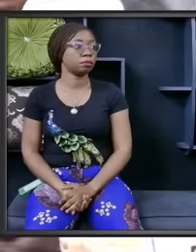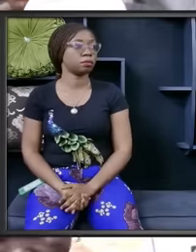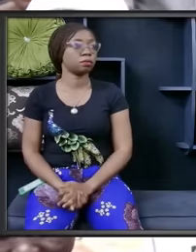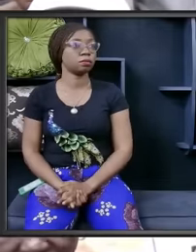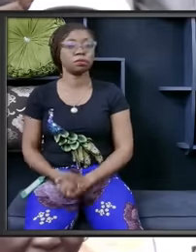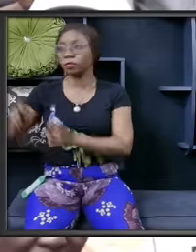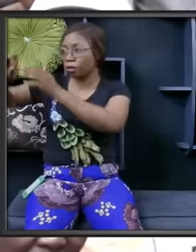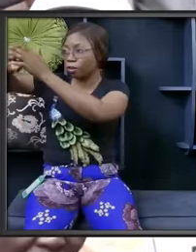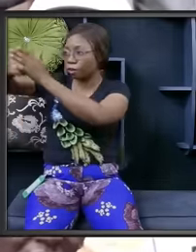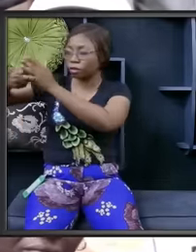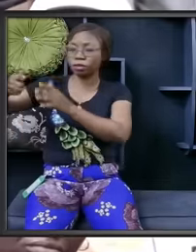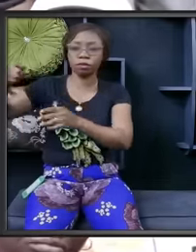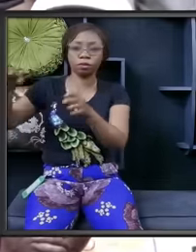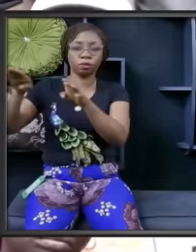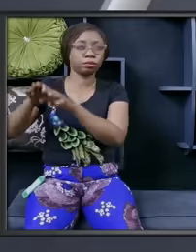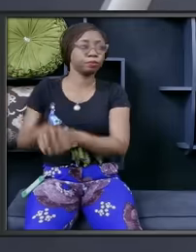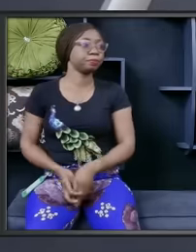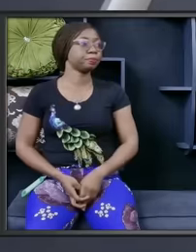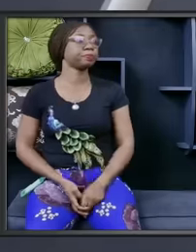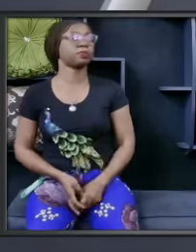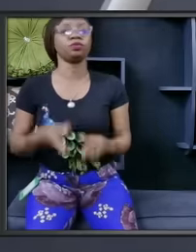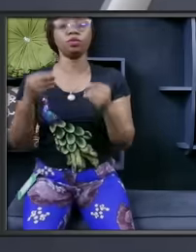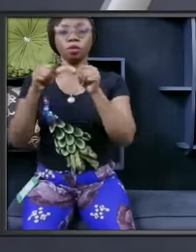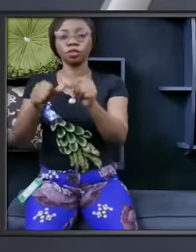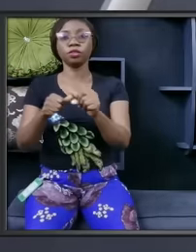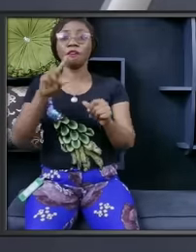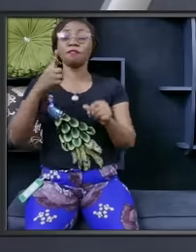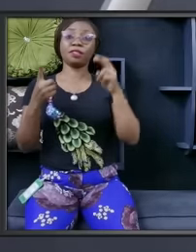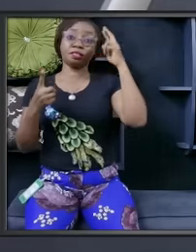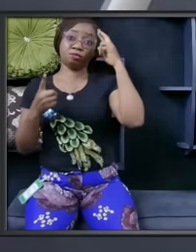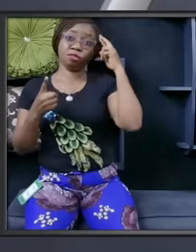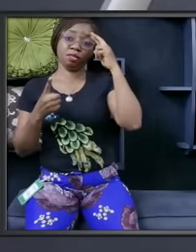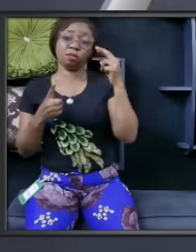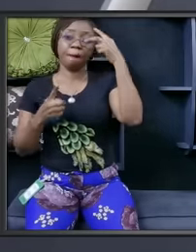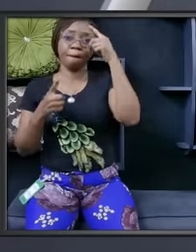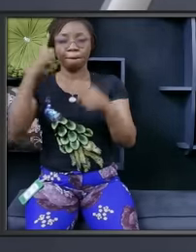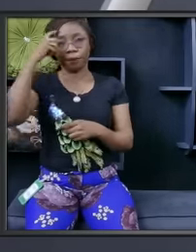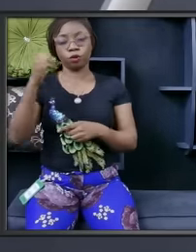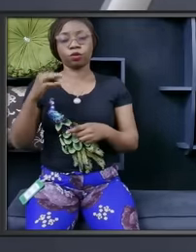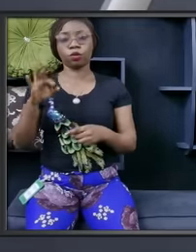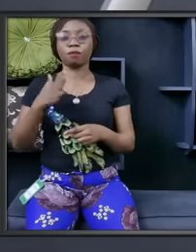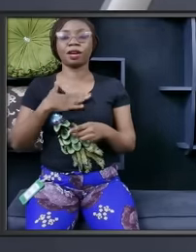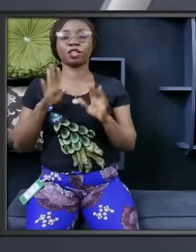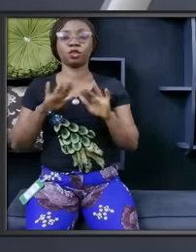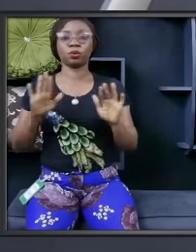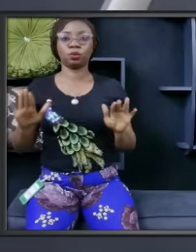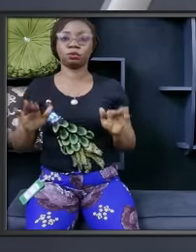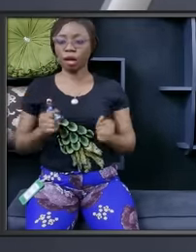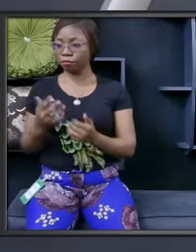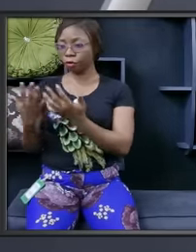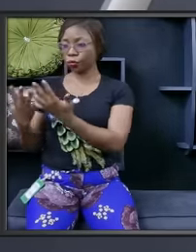Lock the door as they come out. Yes, continue, madam. So the first reason now because of my children. Because you get some... Now, hold on,